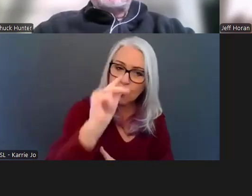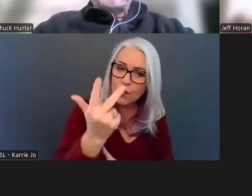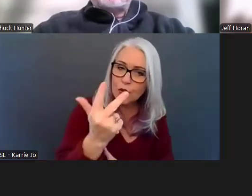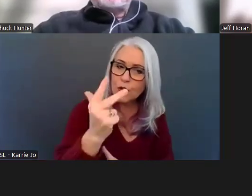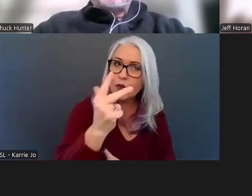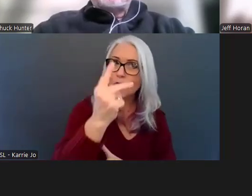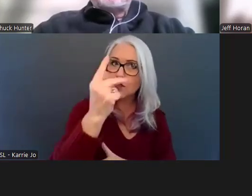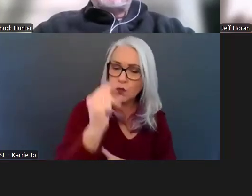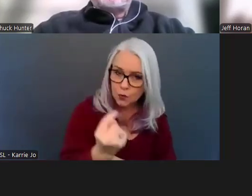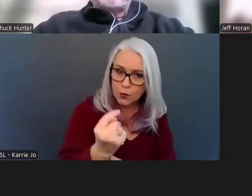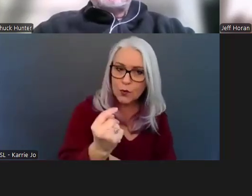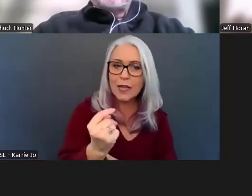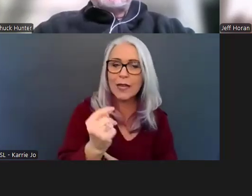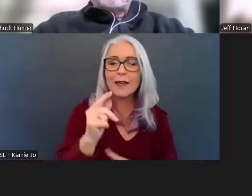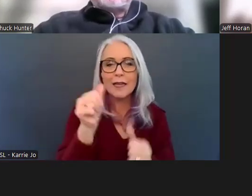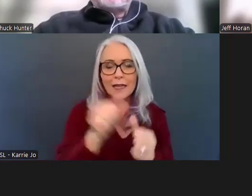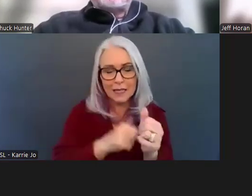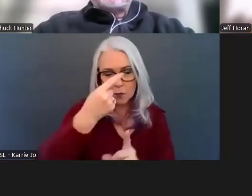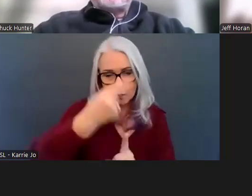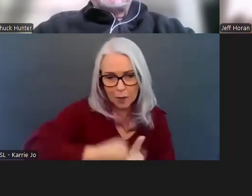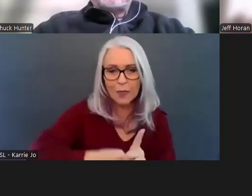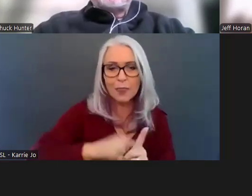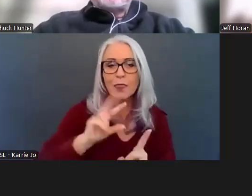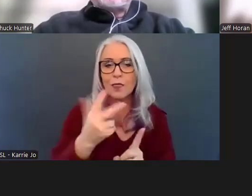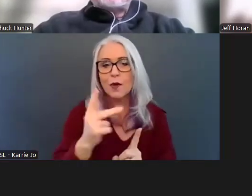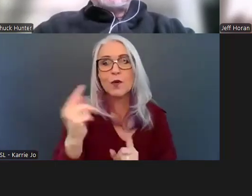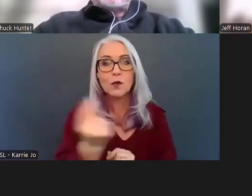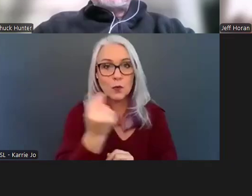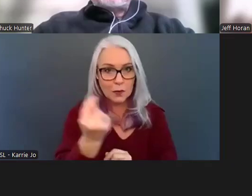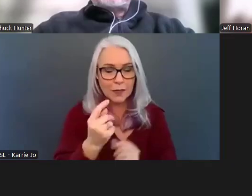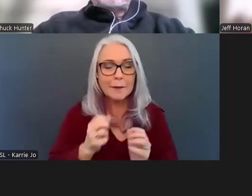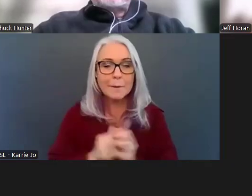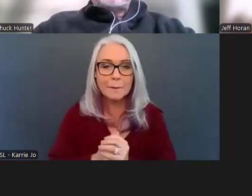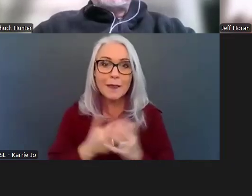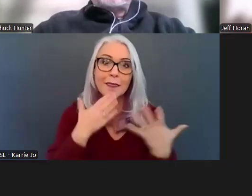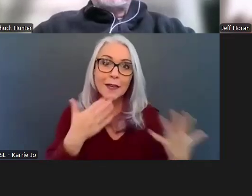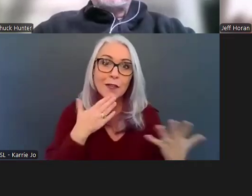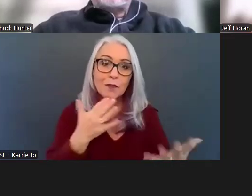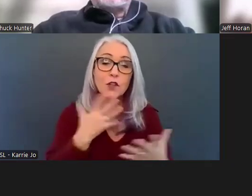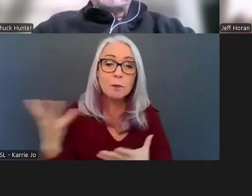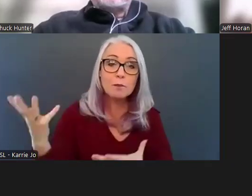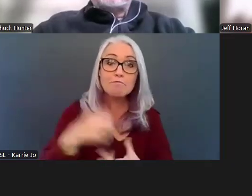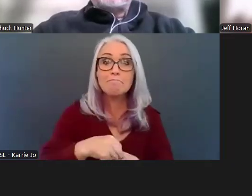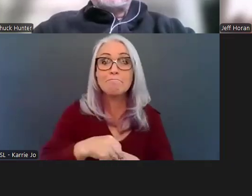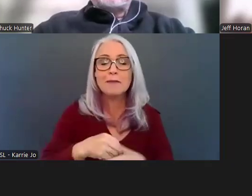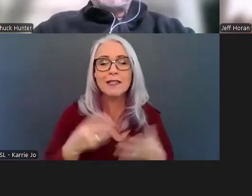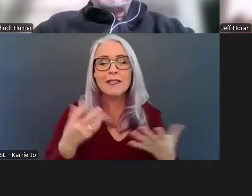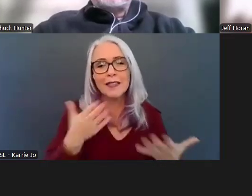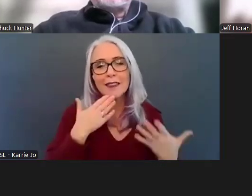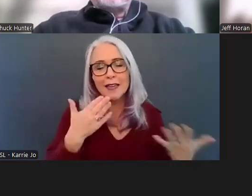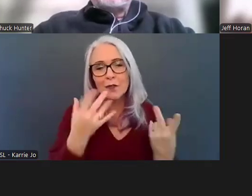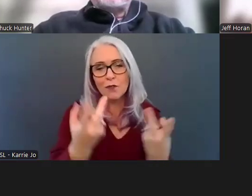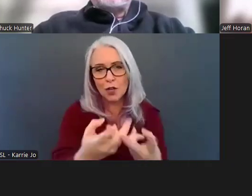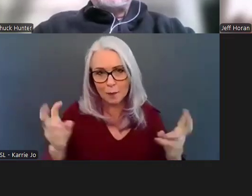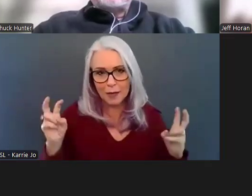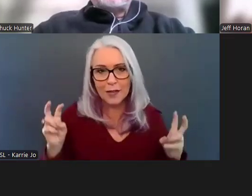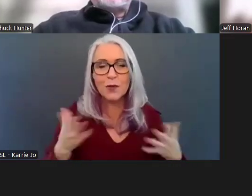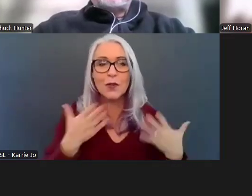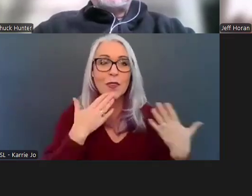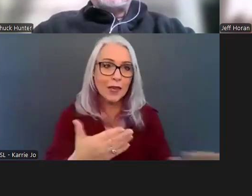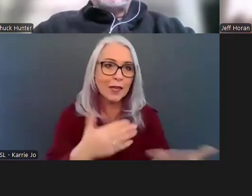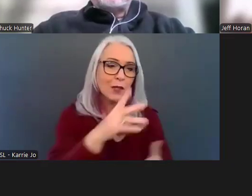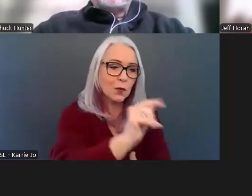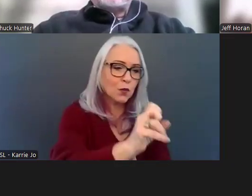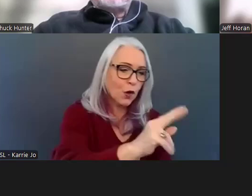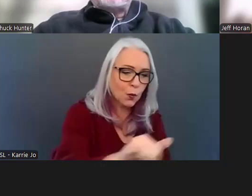month, every third Tuesday of the month. And thank you for participating. And again, thanks to our panel. Thanks, Tony. Thanks,